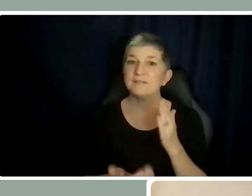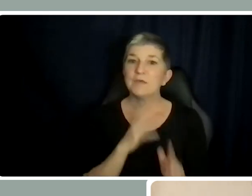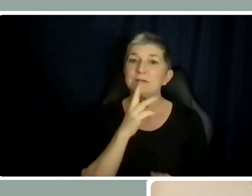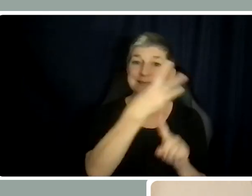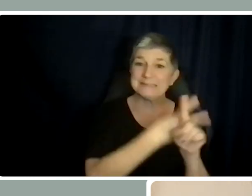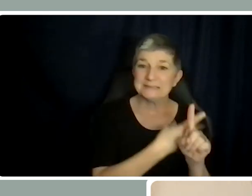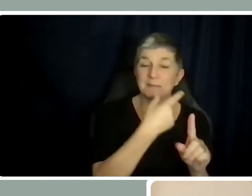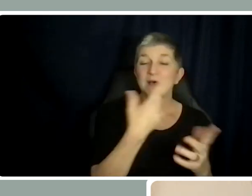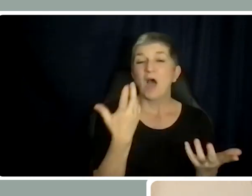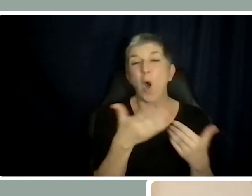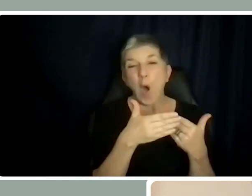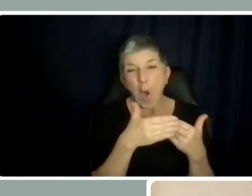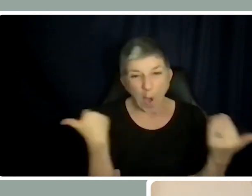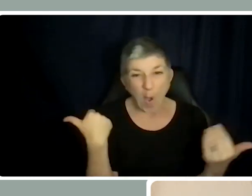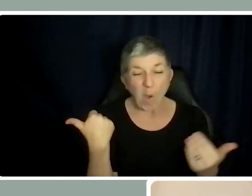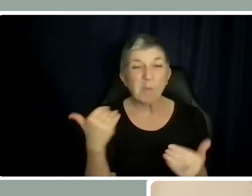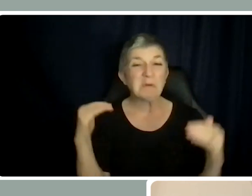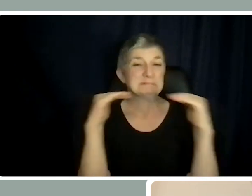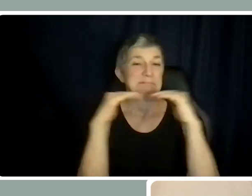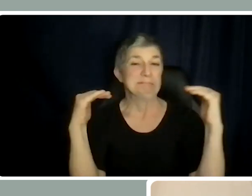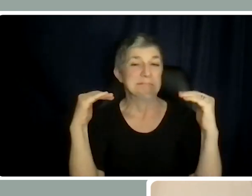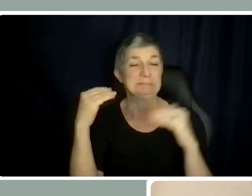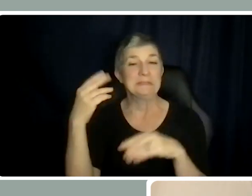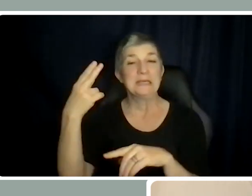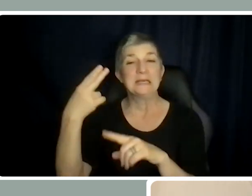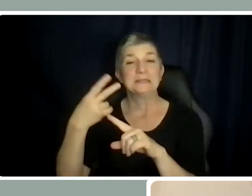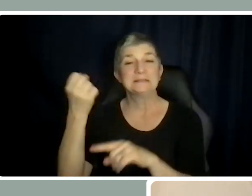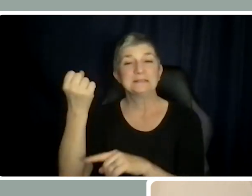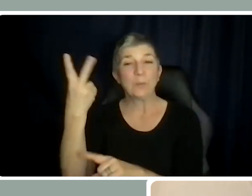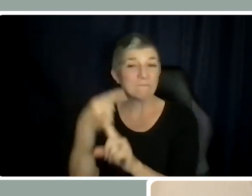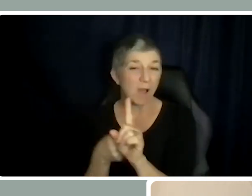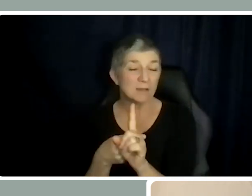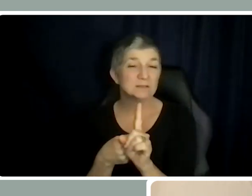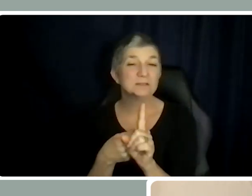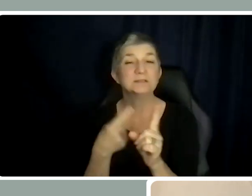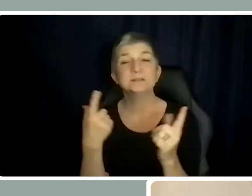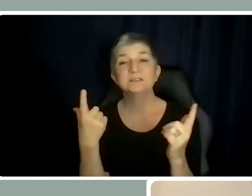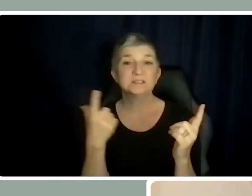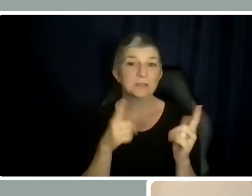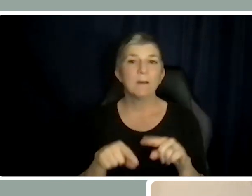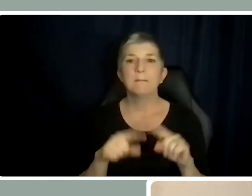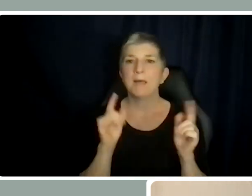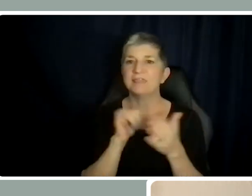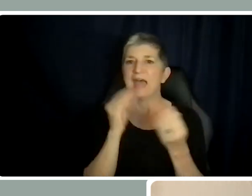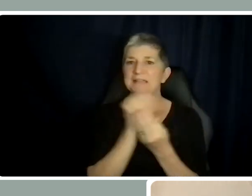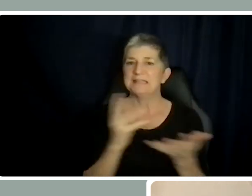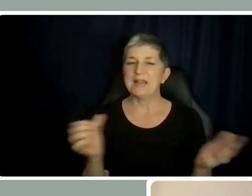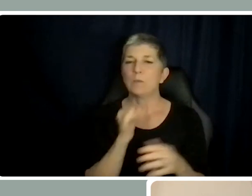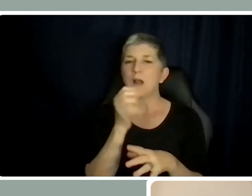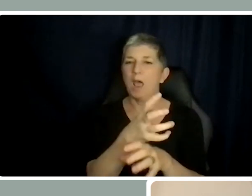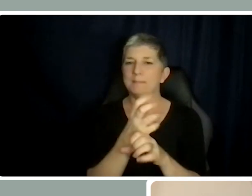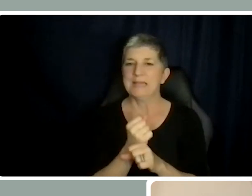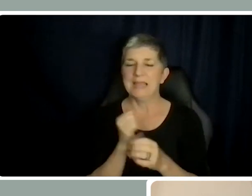really looks almost as good as 12 months, it may be just as good as 12 months. those data were not obtained